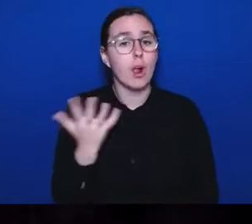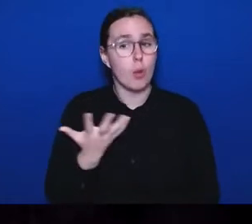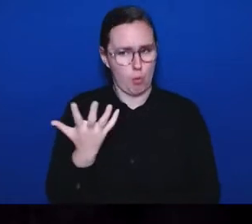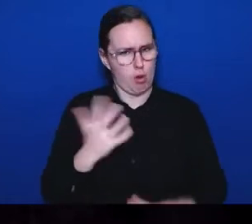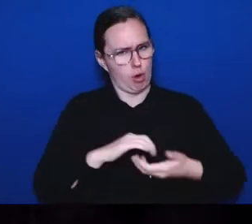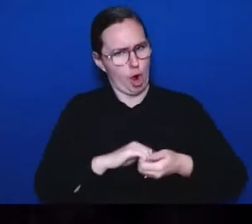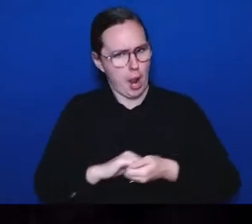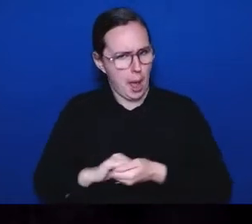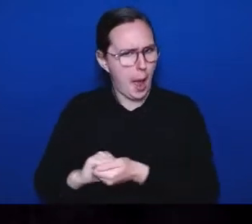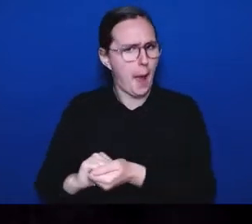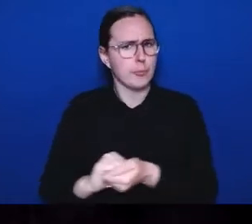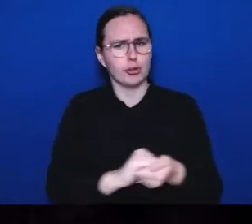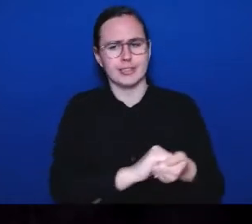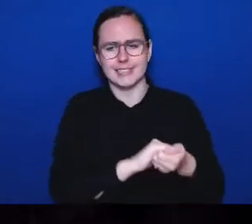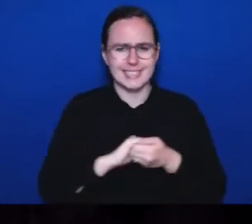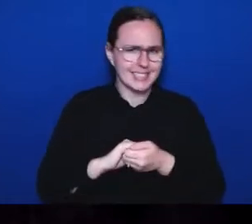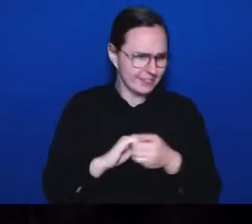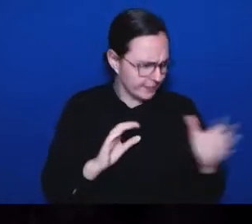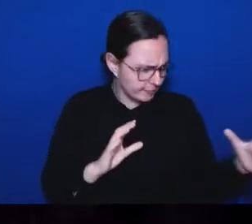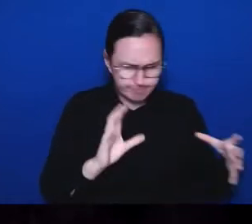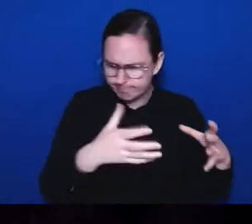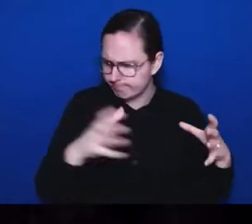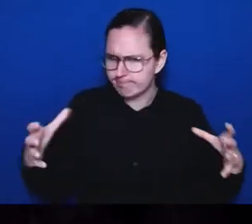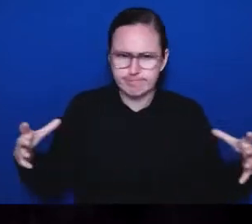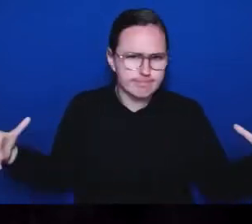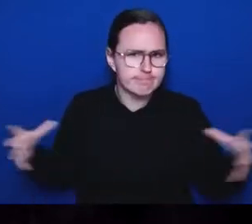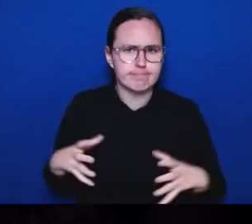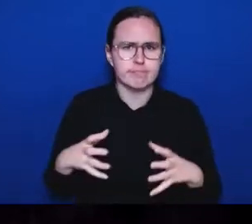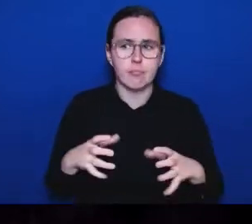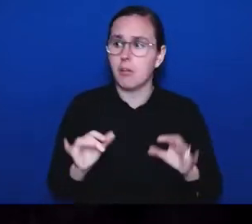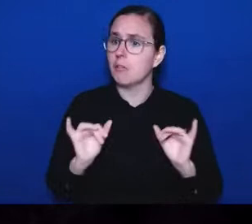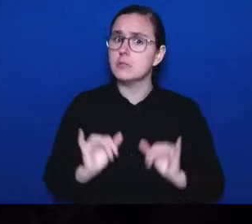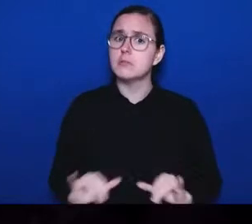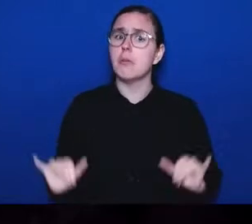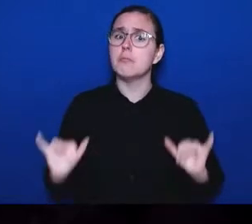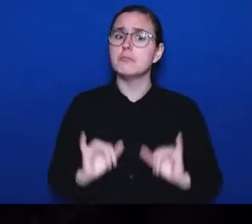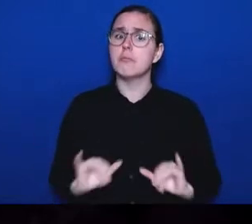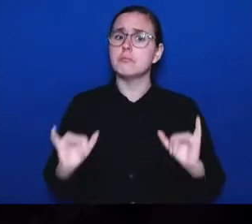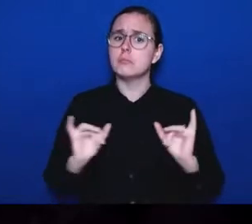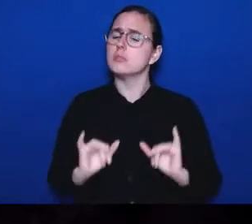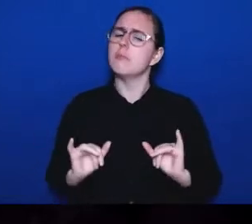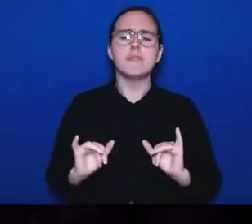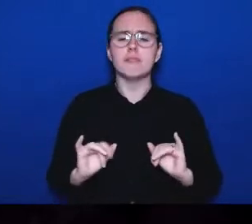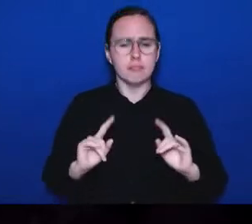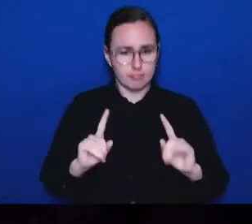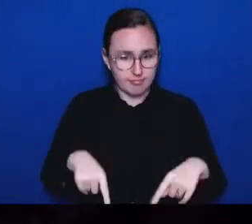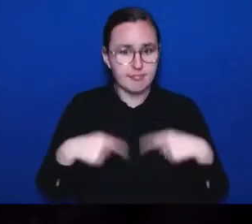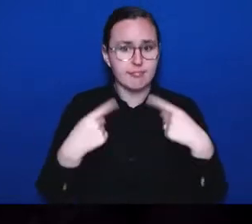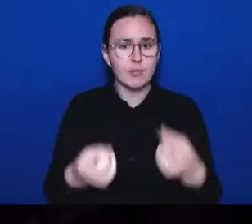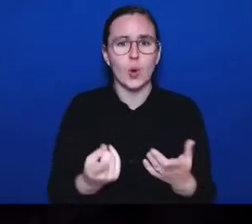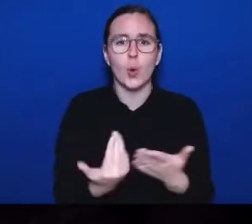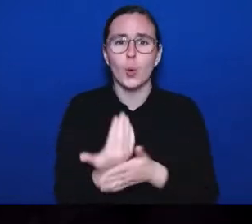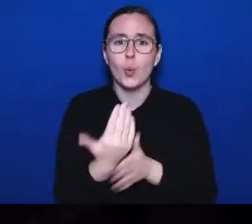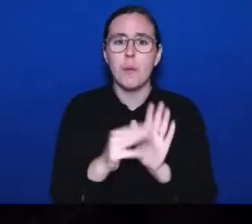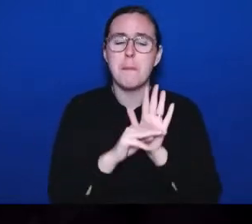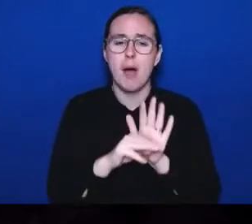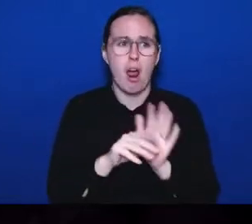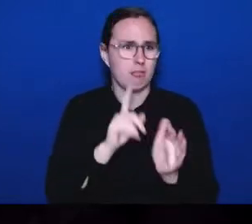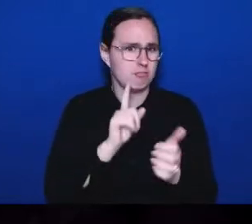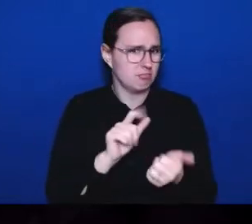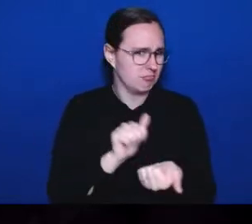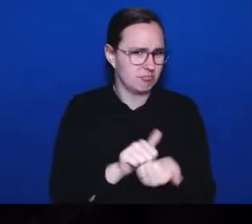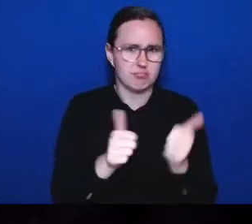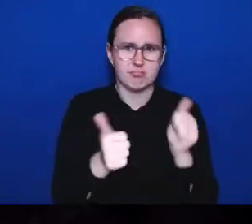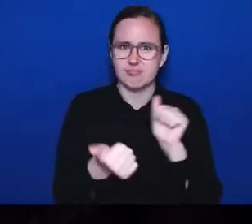shift in the way we practice in BC. It is a model unique in Canada, bringing together the best of a range of payment